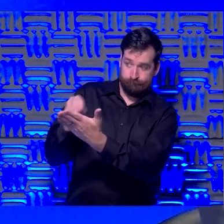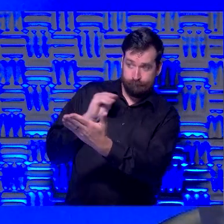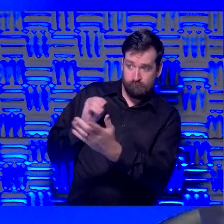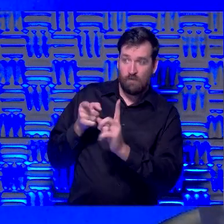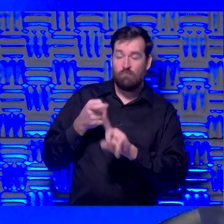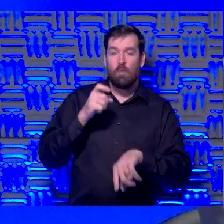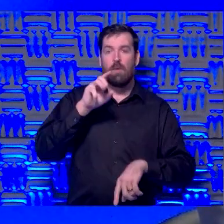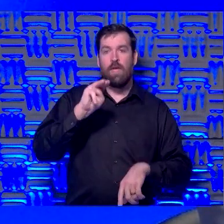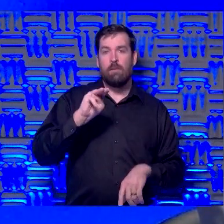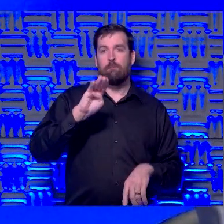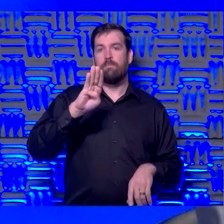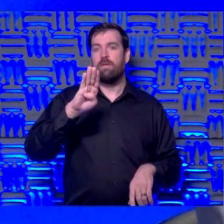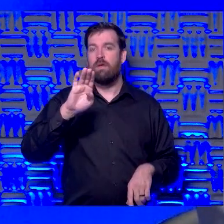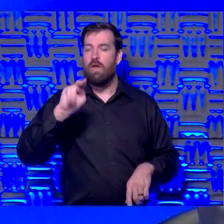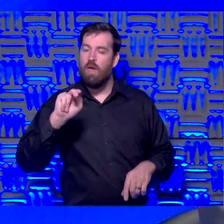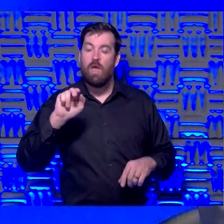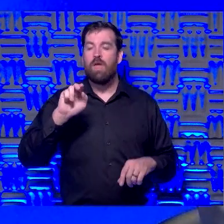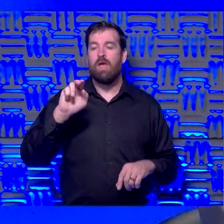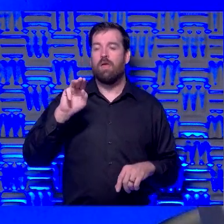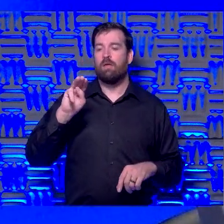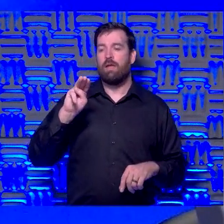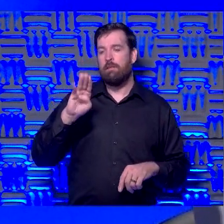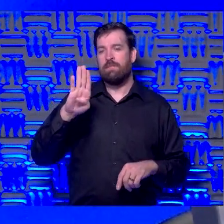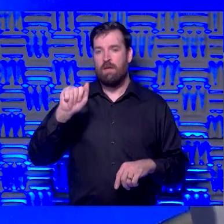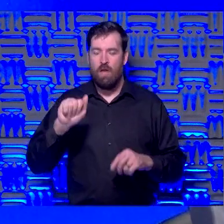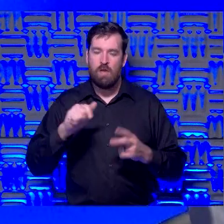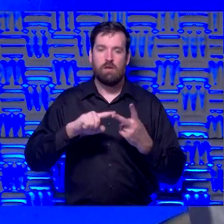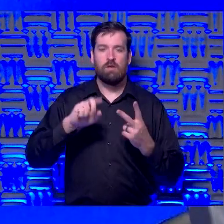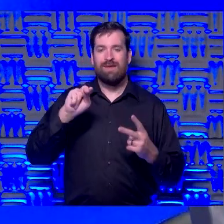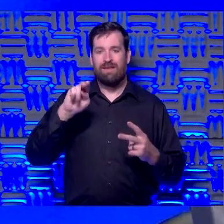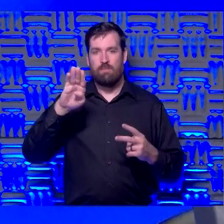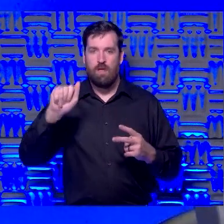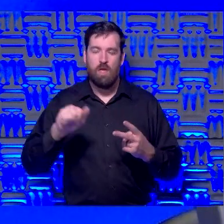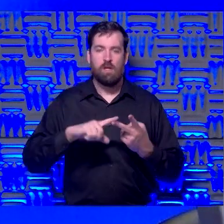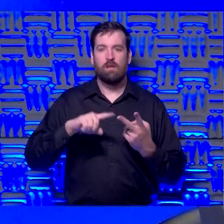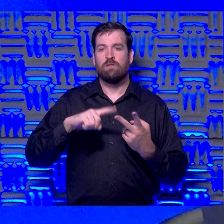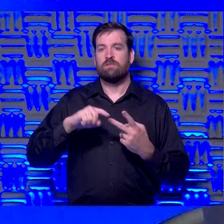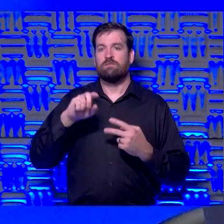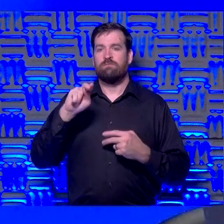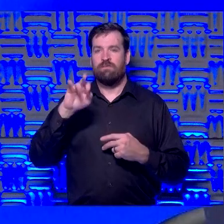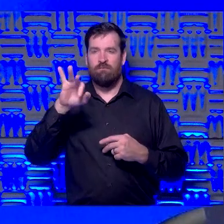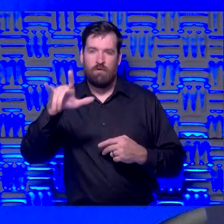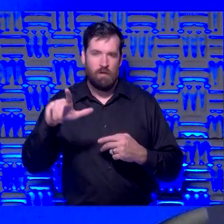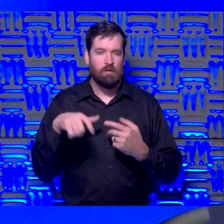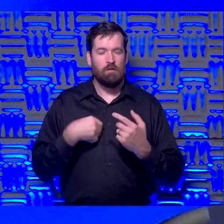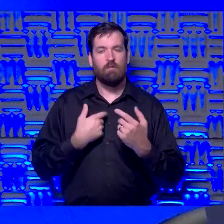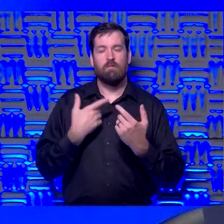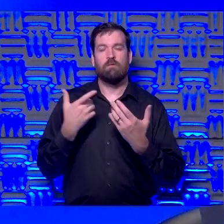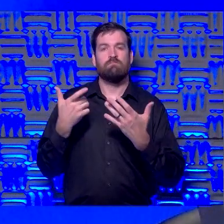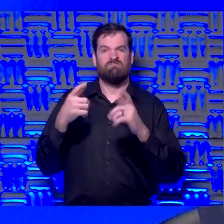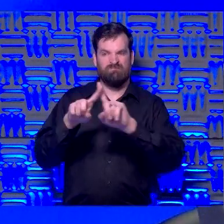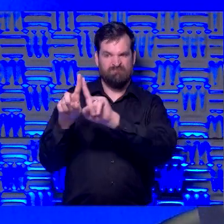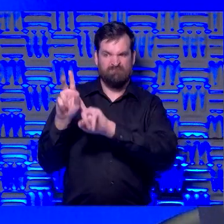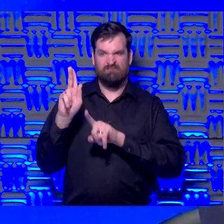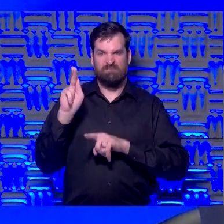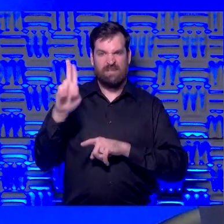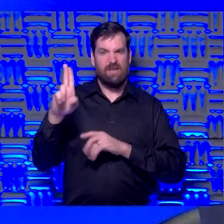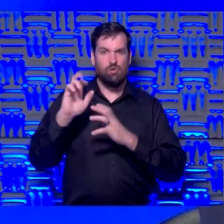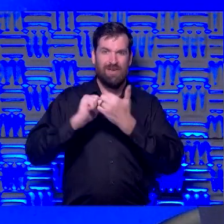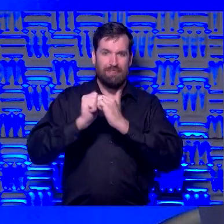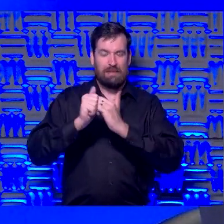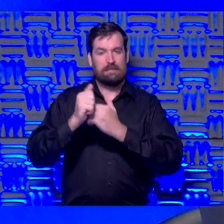the NBA, from the NFL, from the other sports entities. We are working towards certainly getting KU athletics